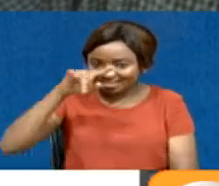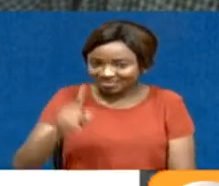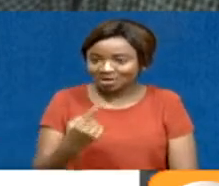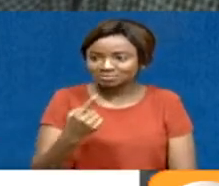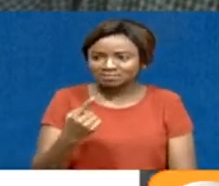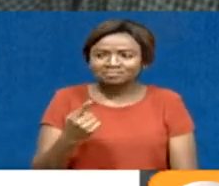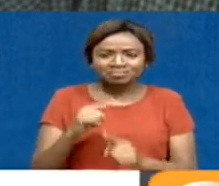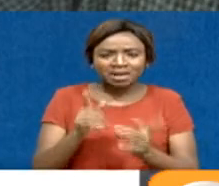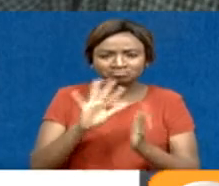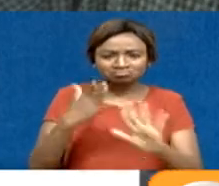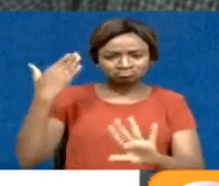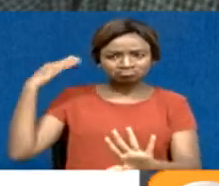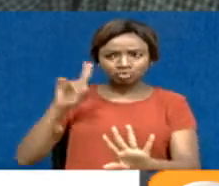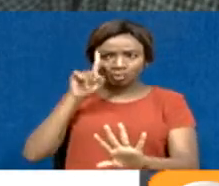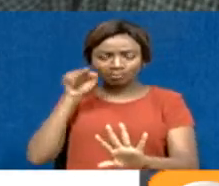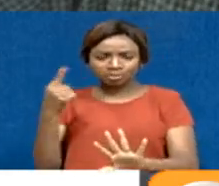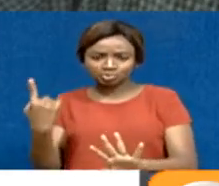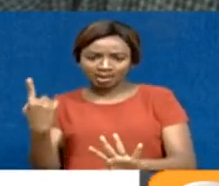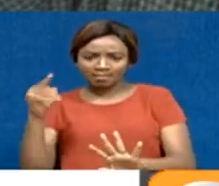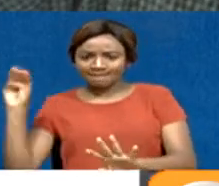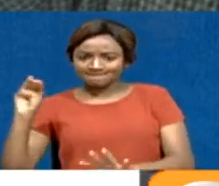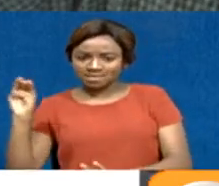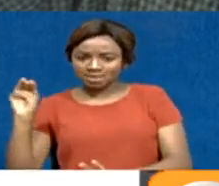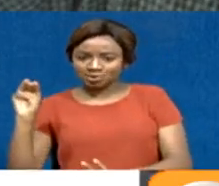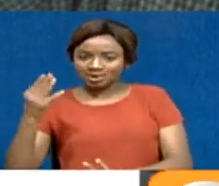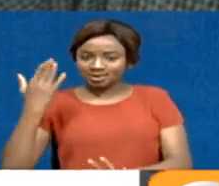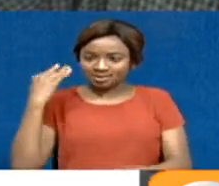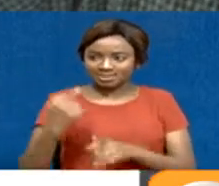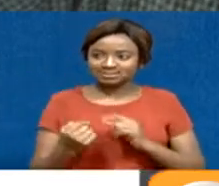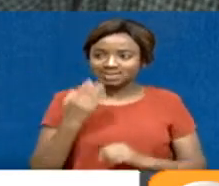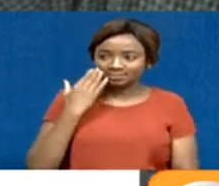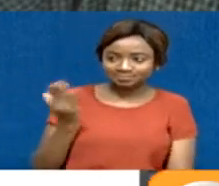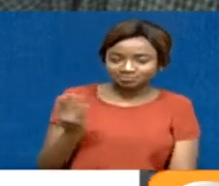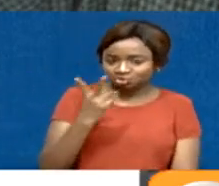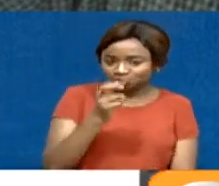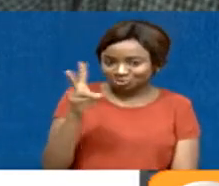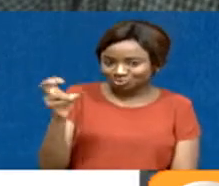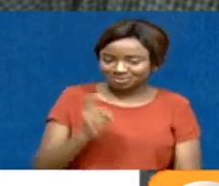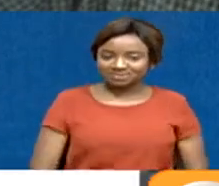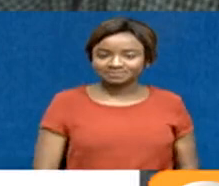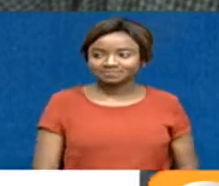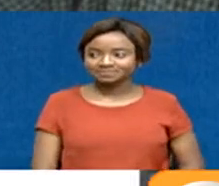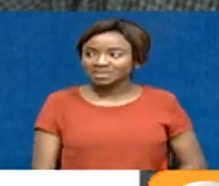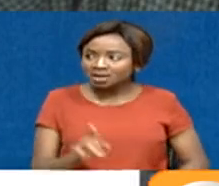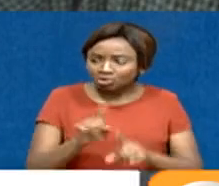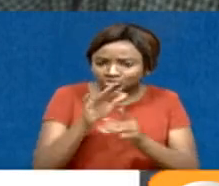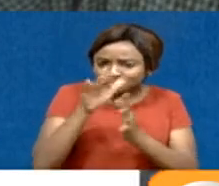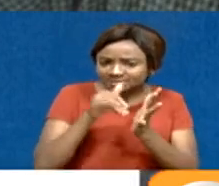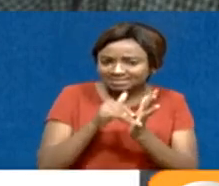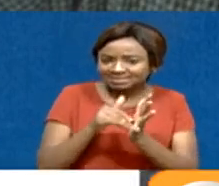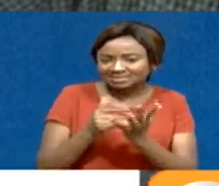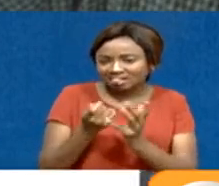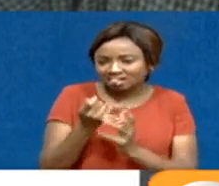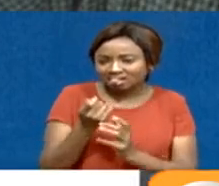is compared to 1.1 million candidates in slightly over 28,000 centers in 2020. This is a candidature